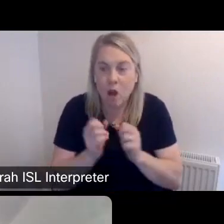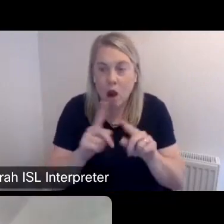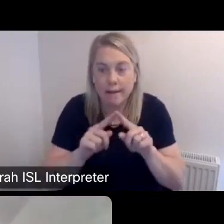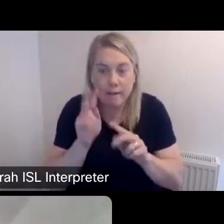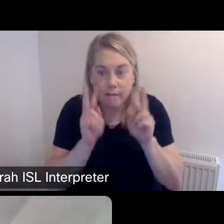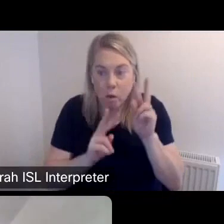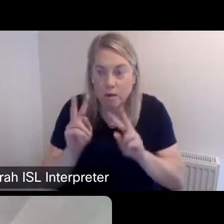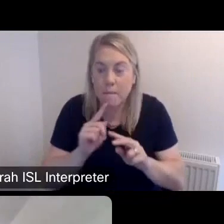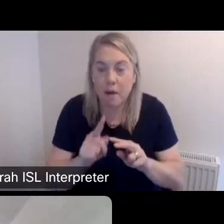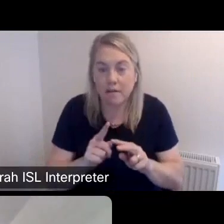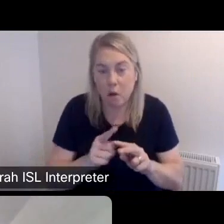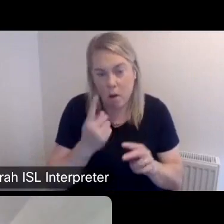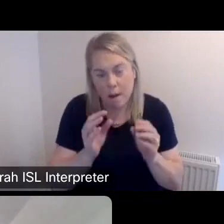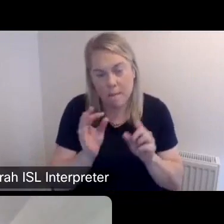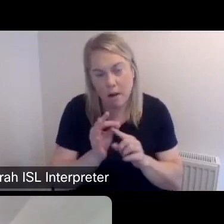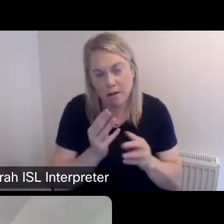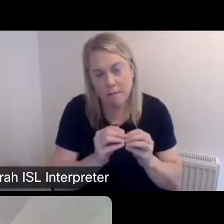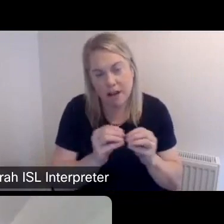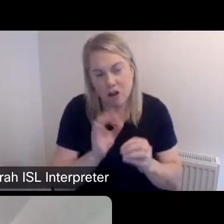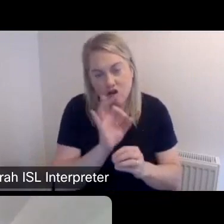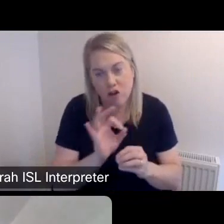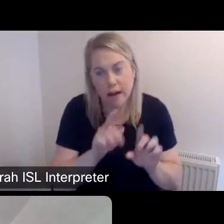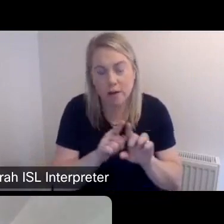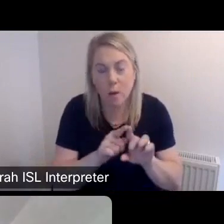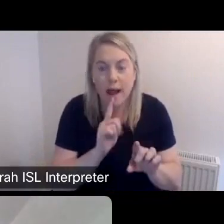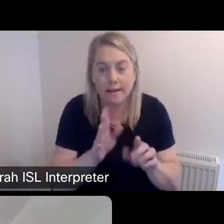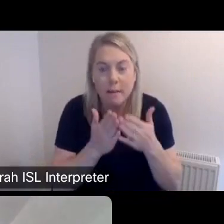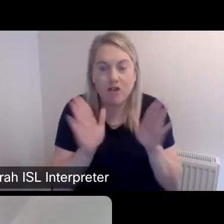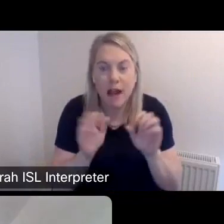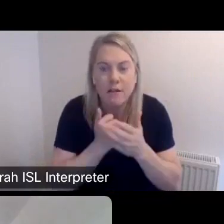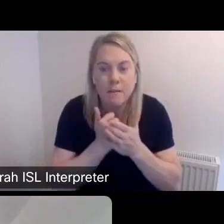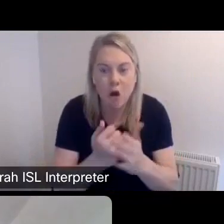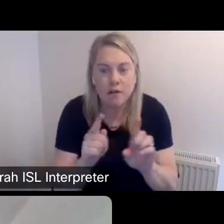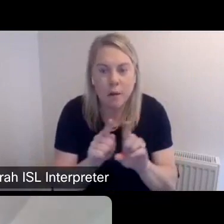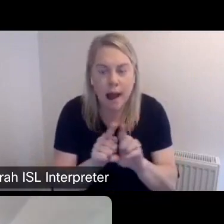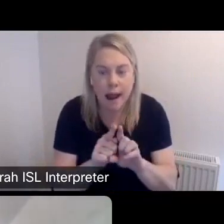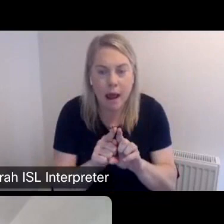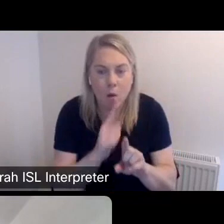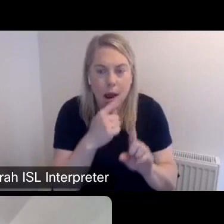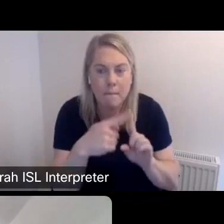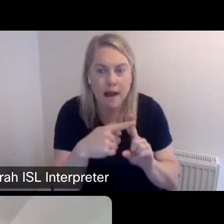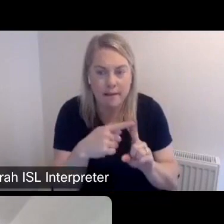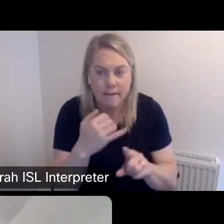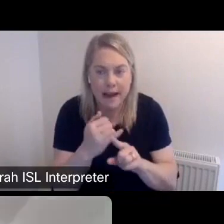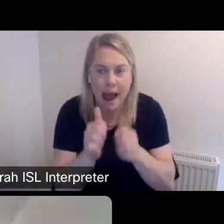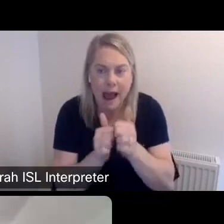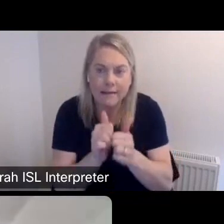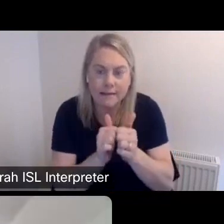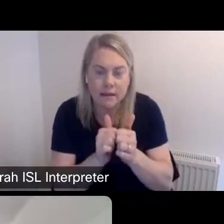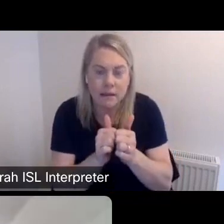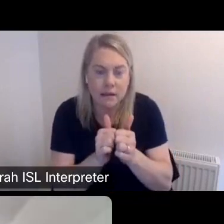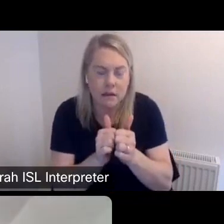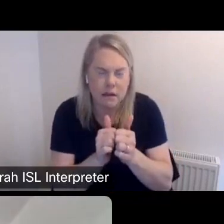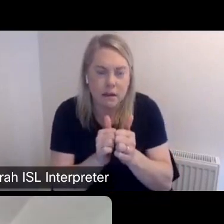think the other point that you touched on is really important, is that the general support. So one of the real positives of the Act that we obviously see is that